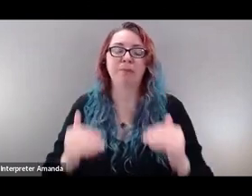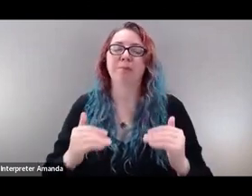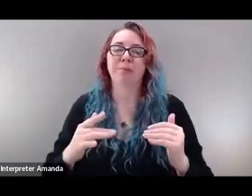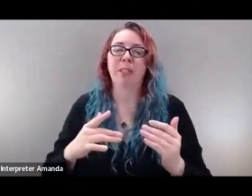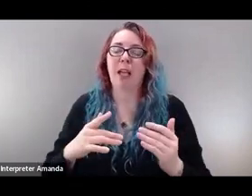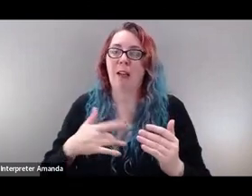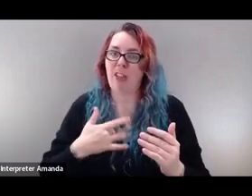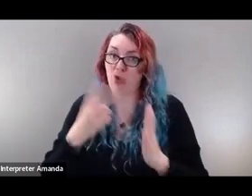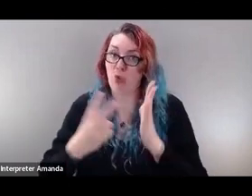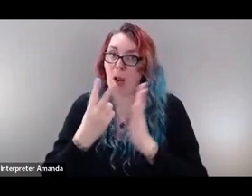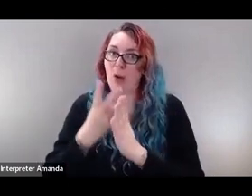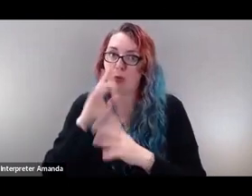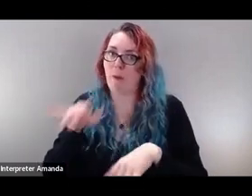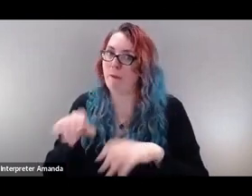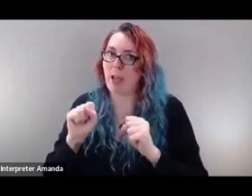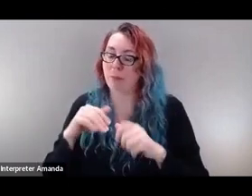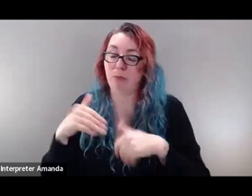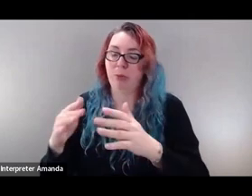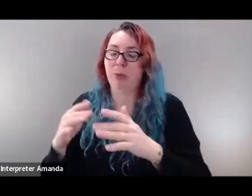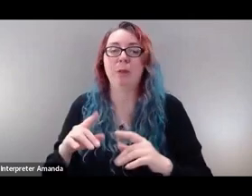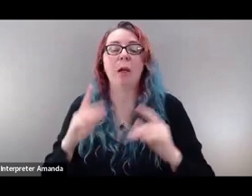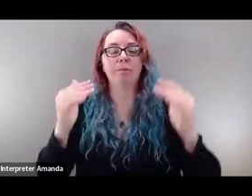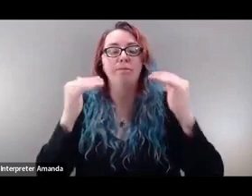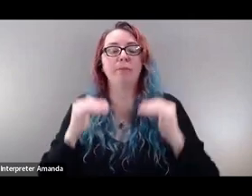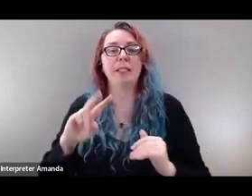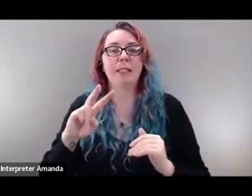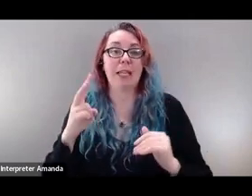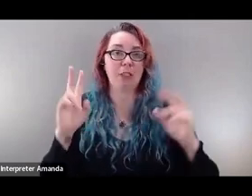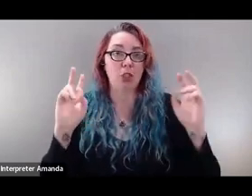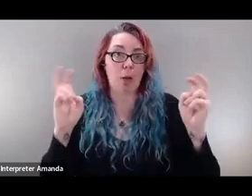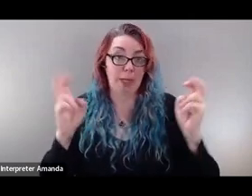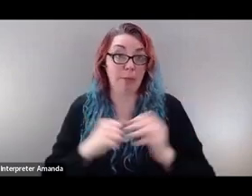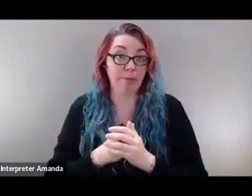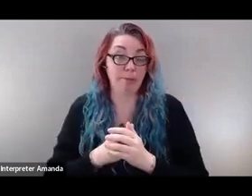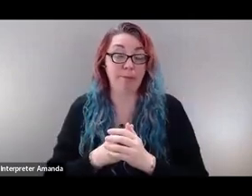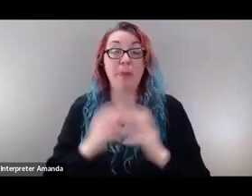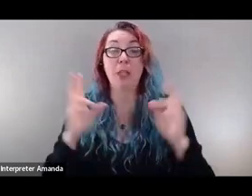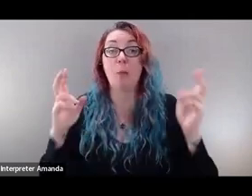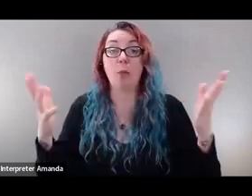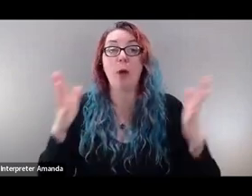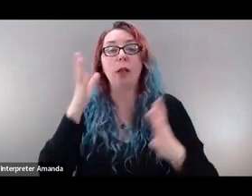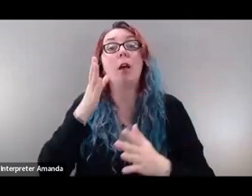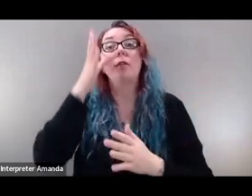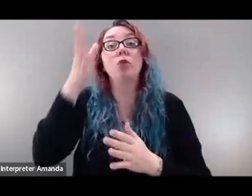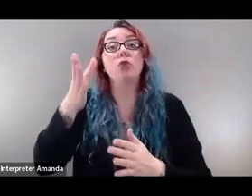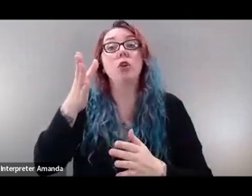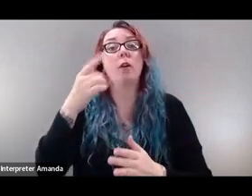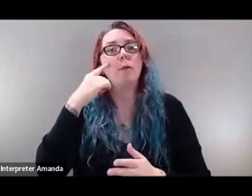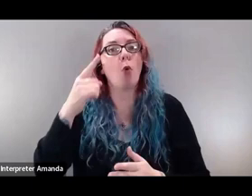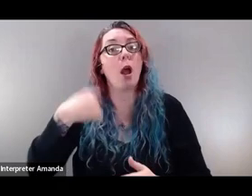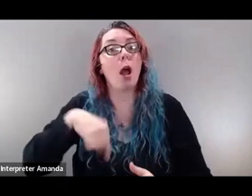fast. Our second conversation, our second discussion area is a future for us and by us. And we'll talk a bit